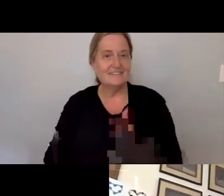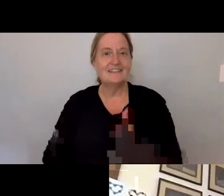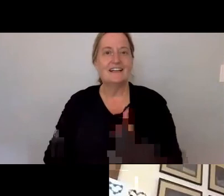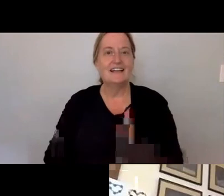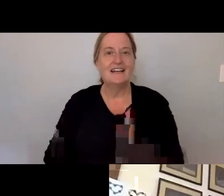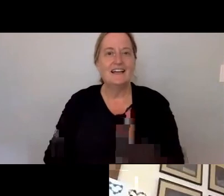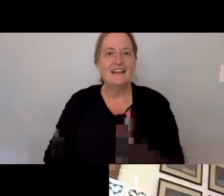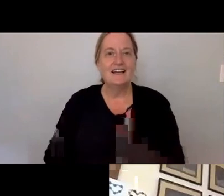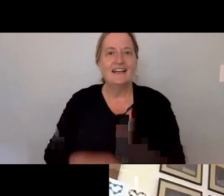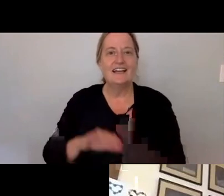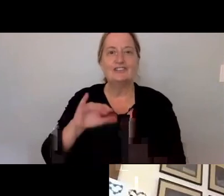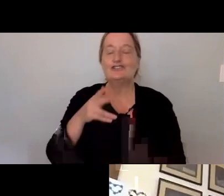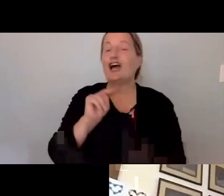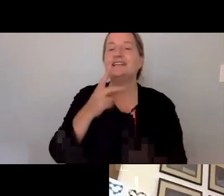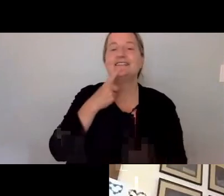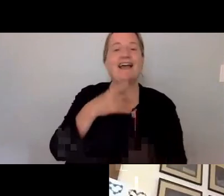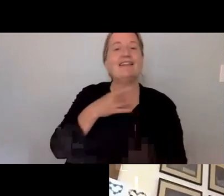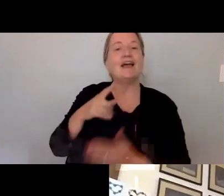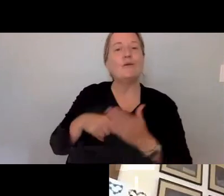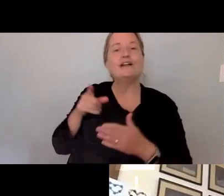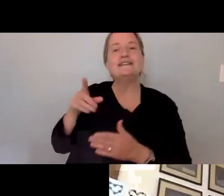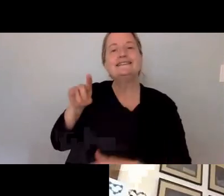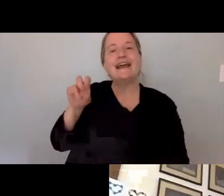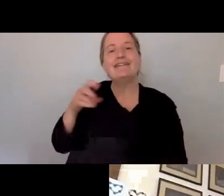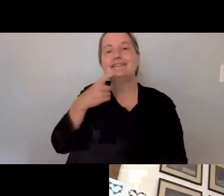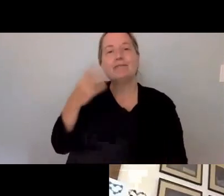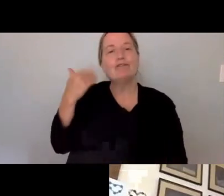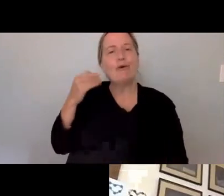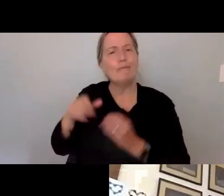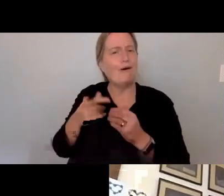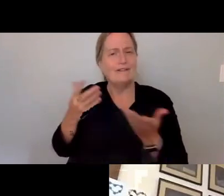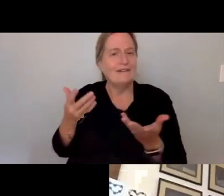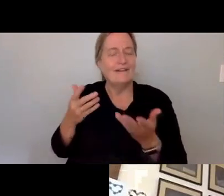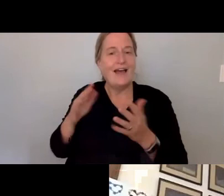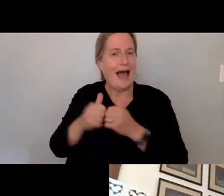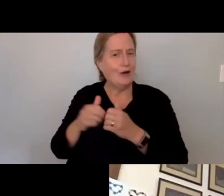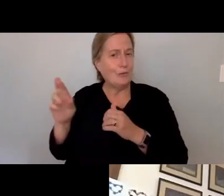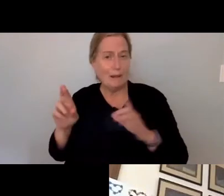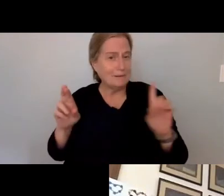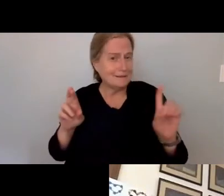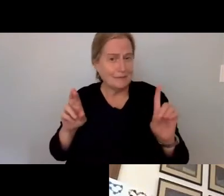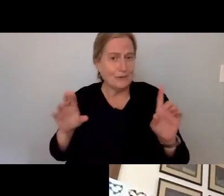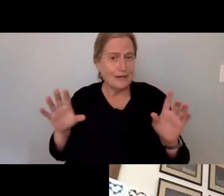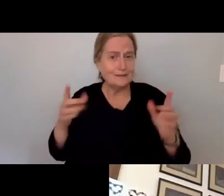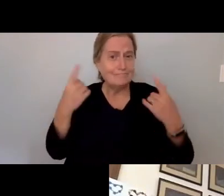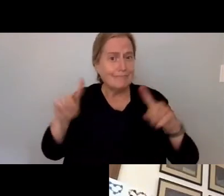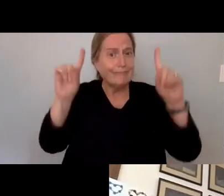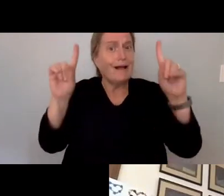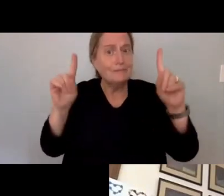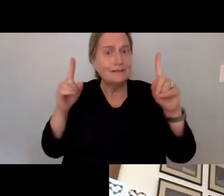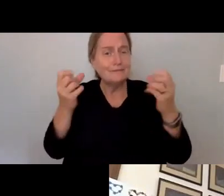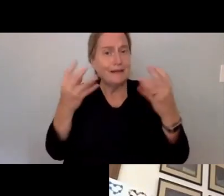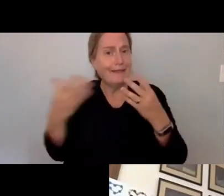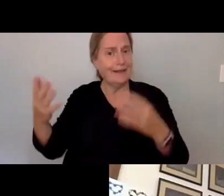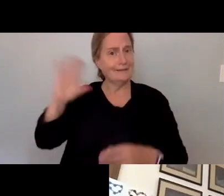worked together, right? And part of that is you didn't personalize anything. I mean, you kept personalities out of this conversation, and so